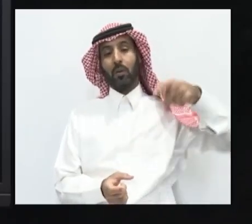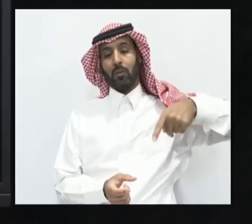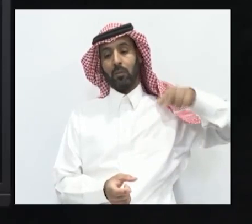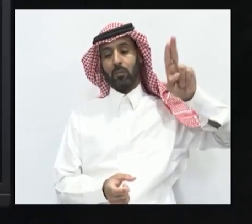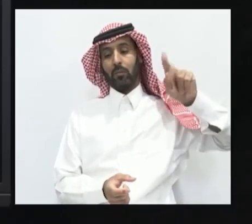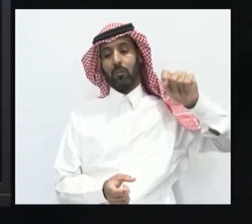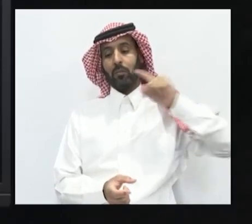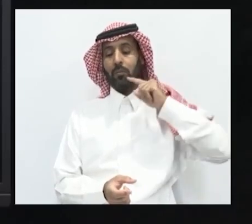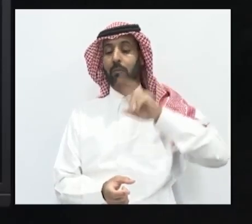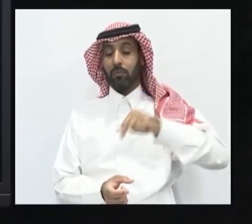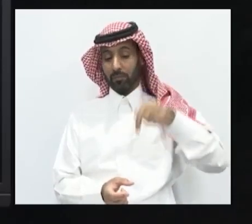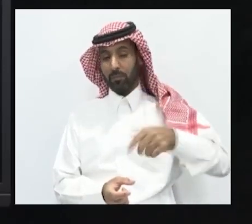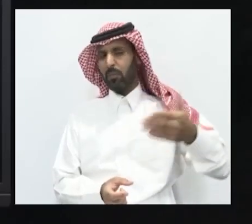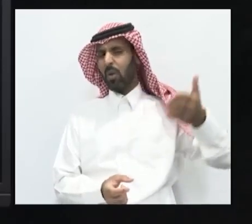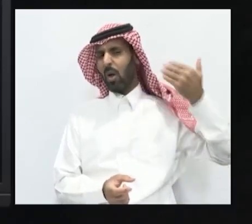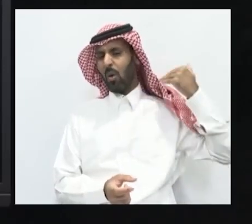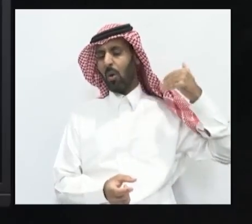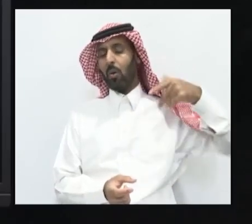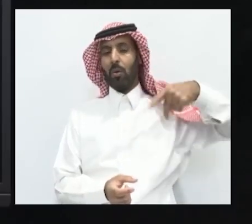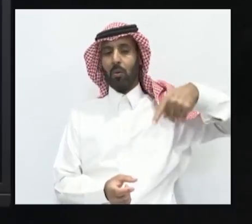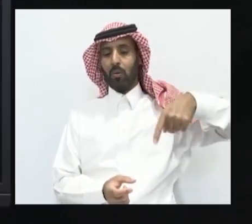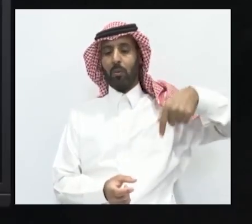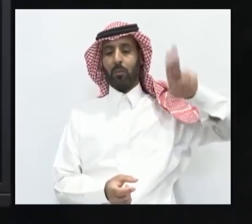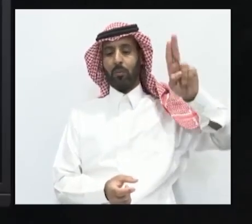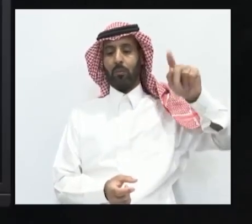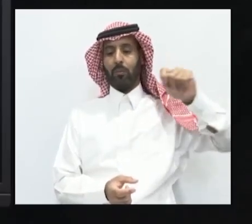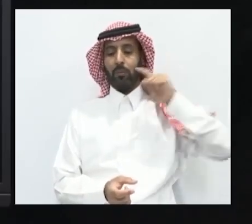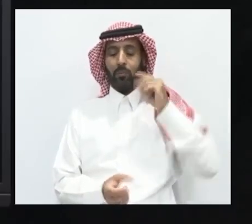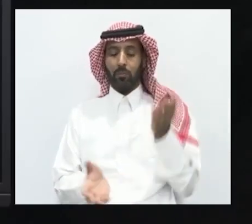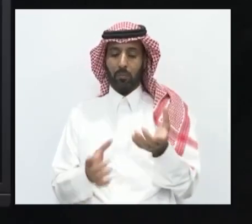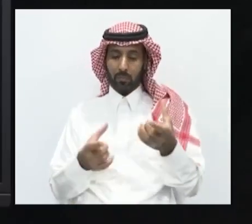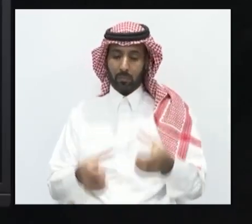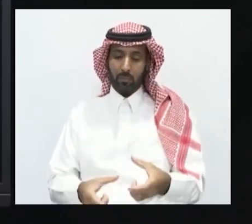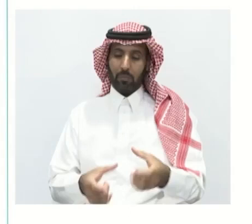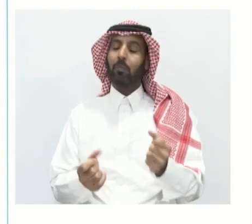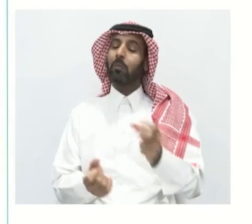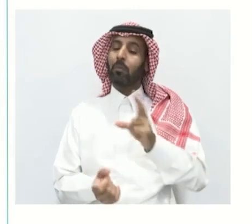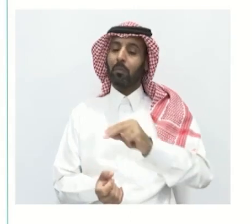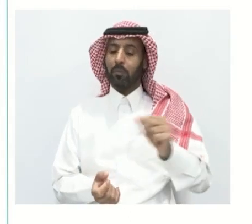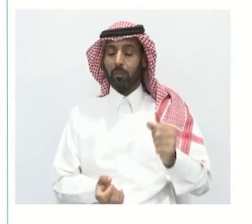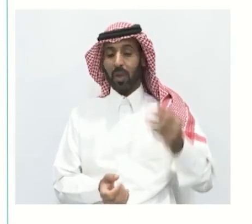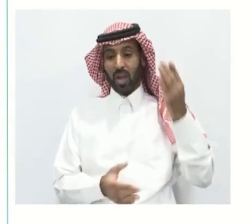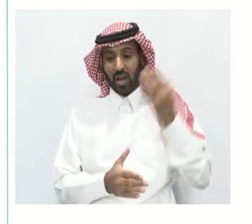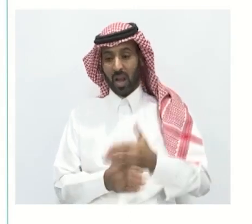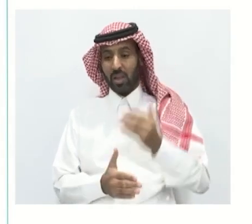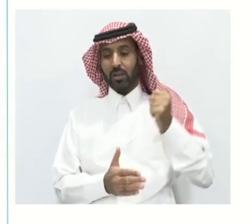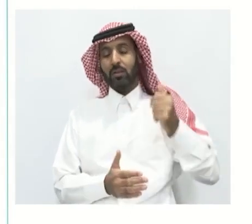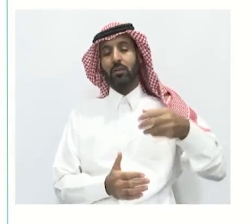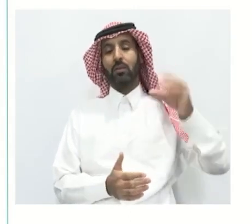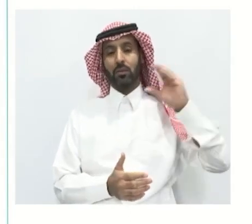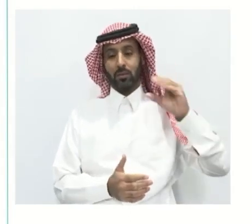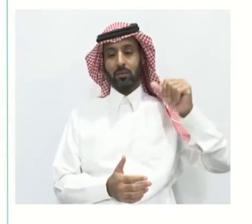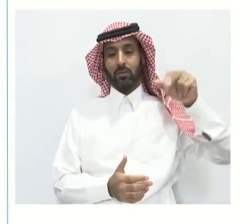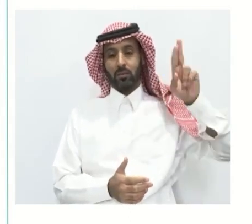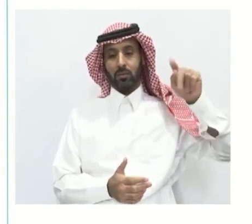past tense of it is cut. Also spread. The past tense is spread, and like that. So the irregular, we have the first